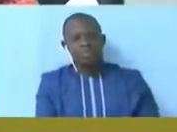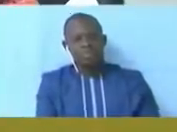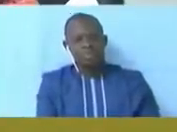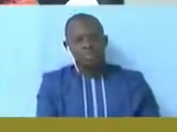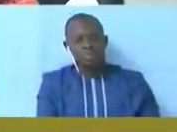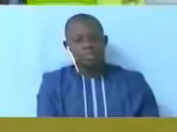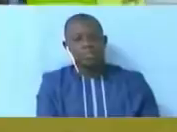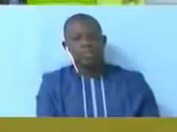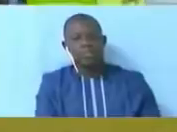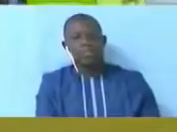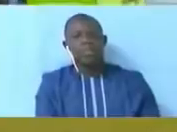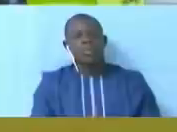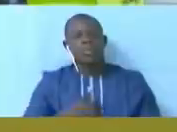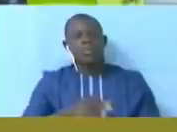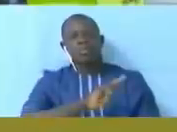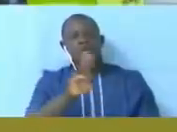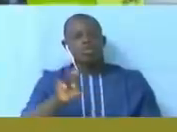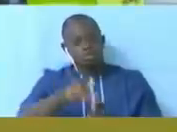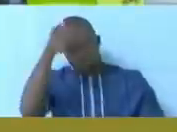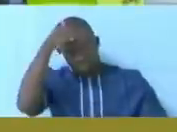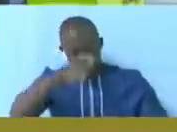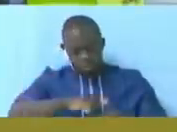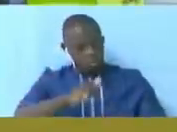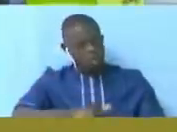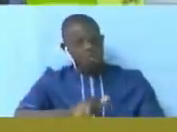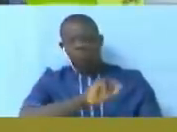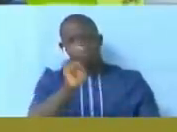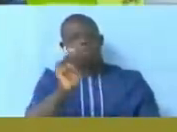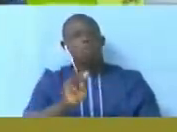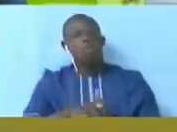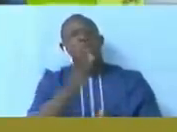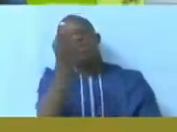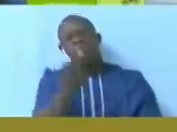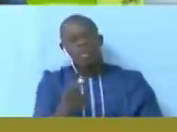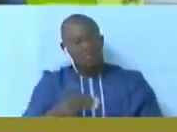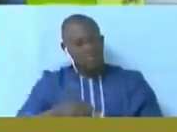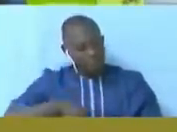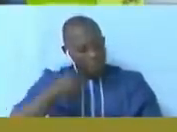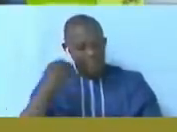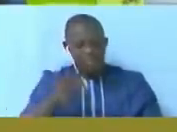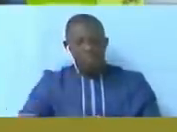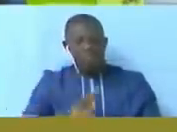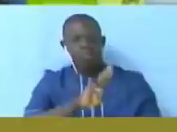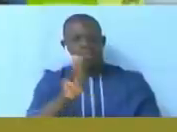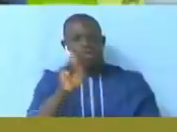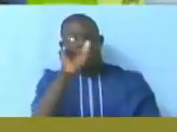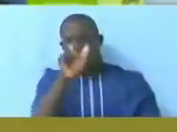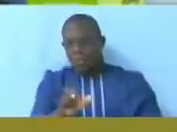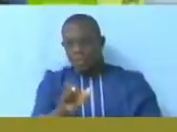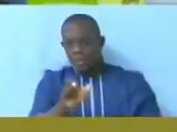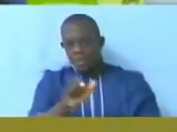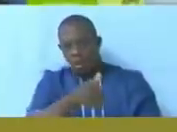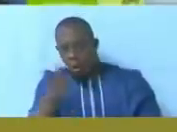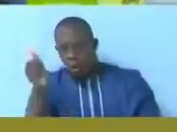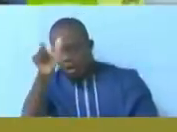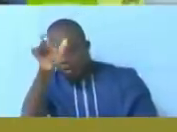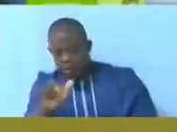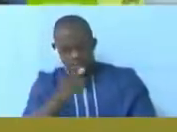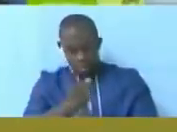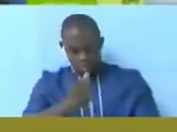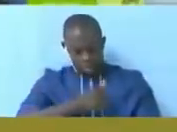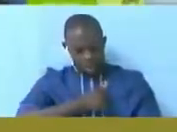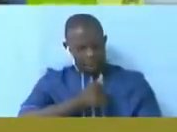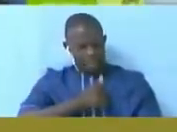I'm not strong-headed, neither am I stubborn. I just feel I should not be intimidated in any given